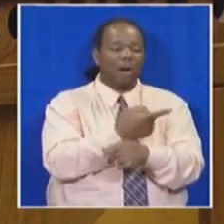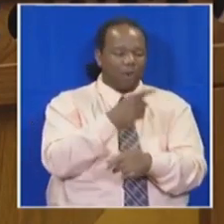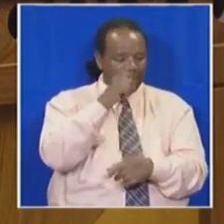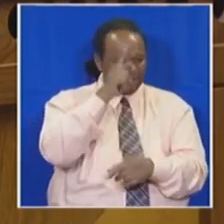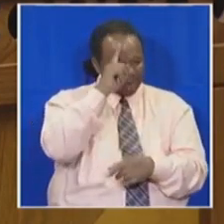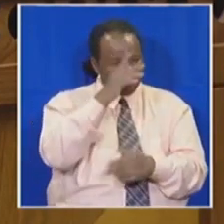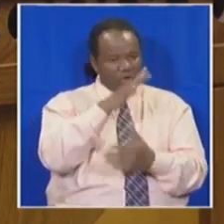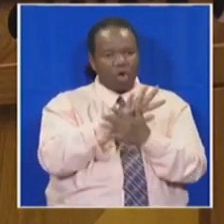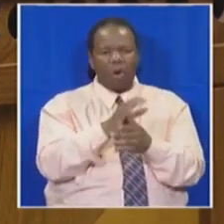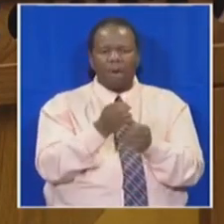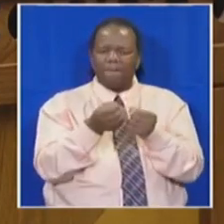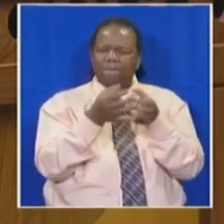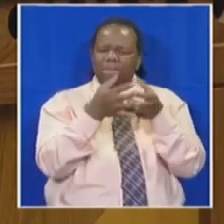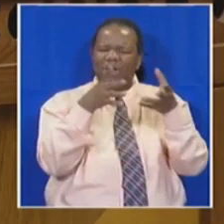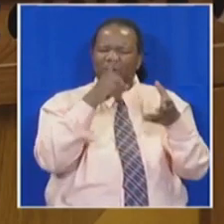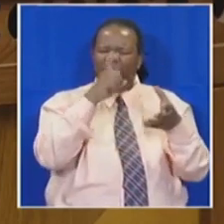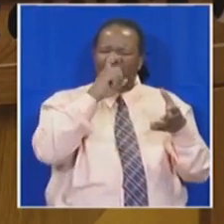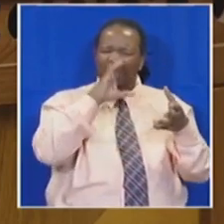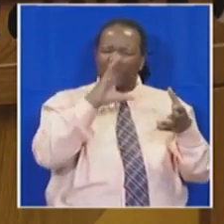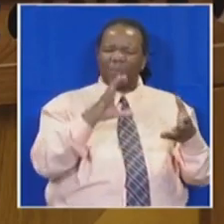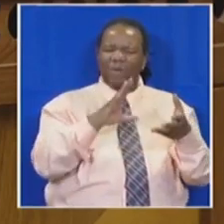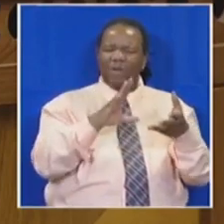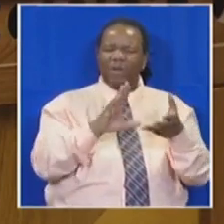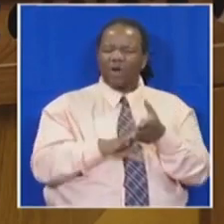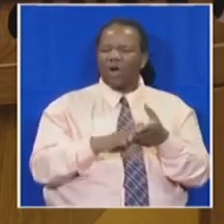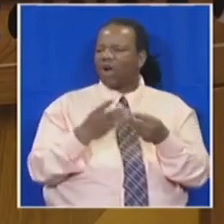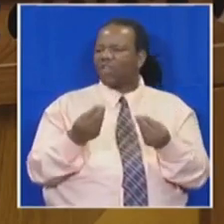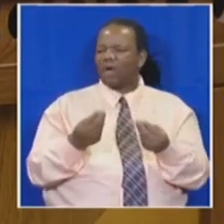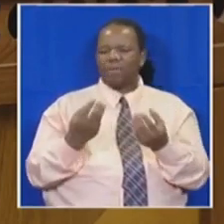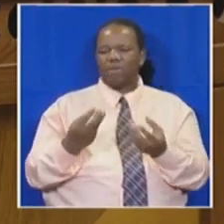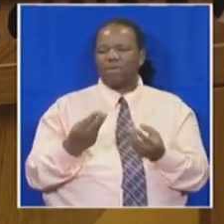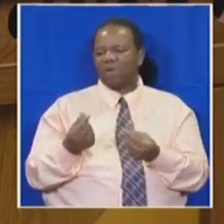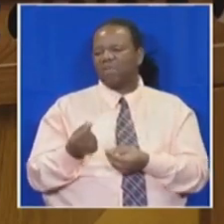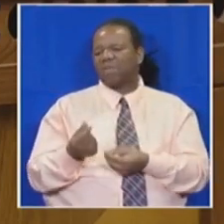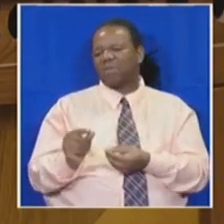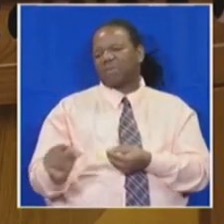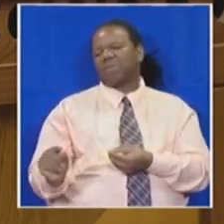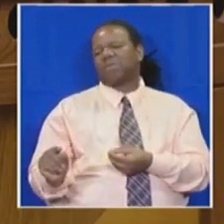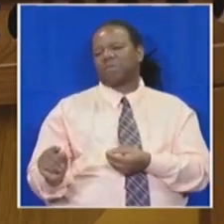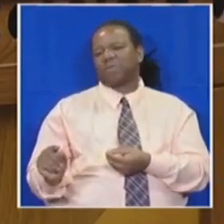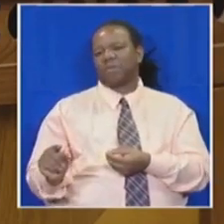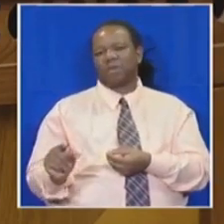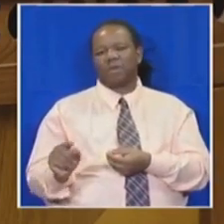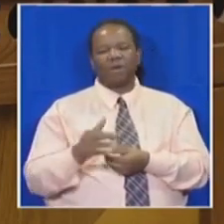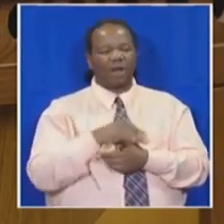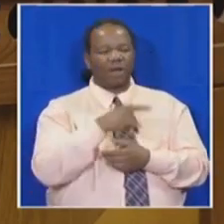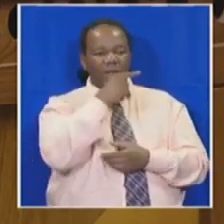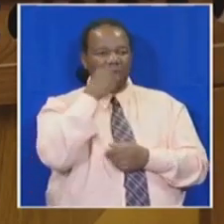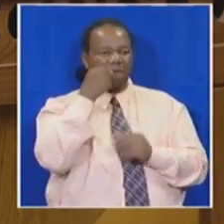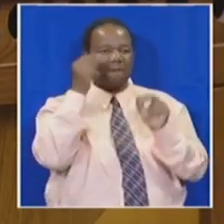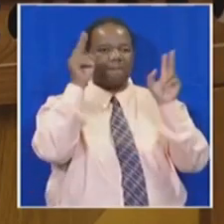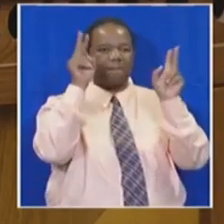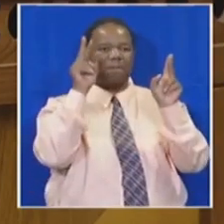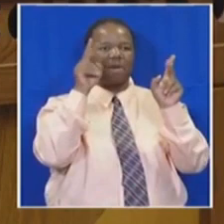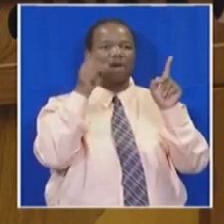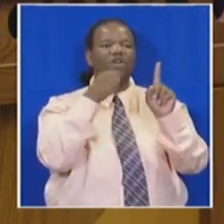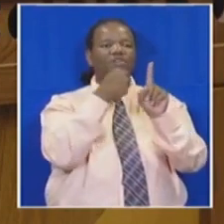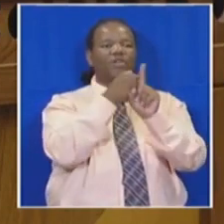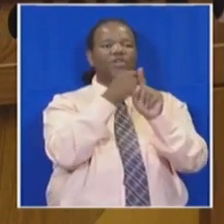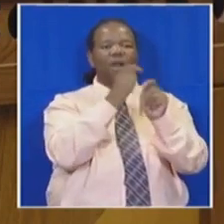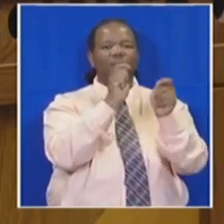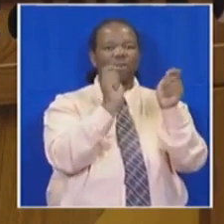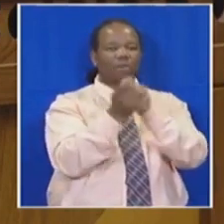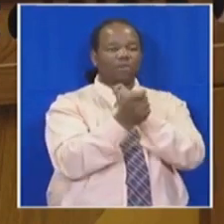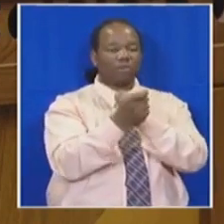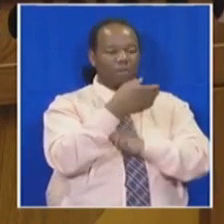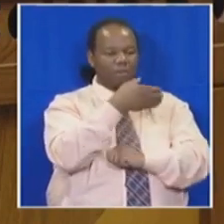billionaires and millionaires, and scraps for the rest. Under the banner of radical economic transformation, the President